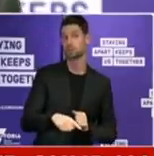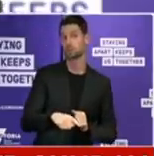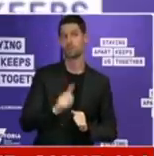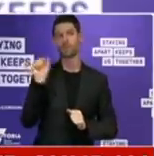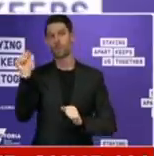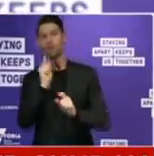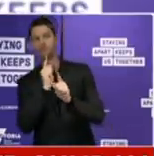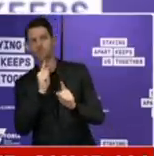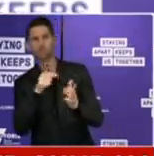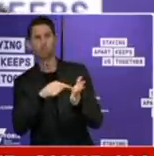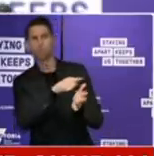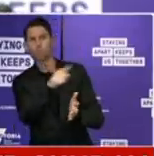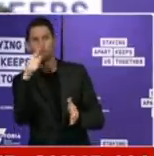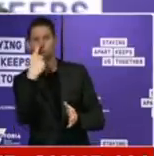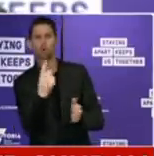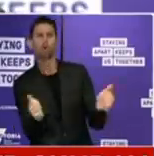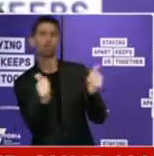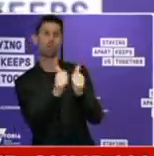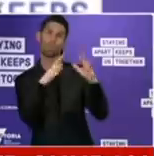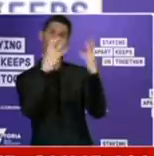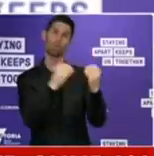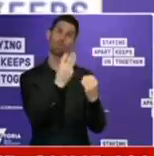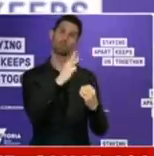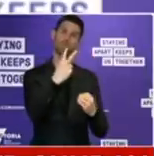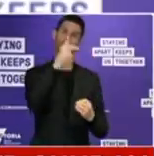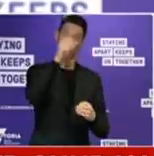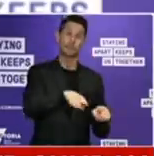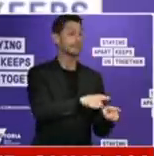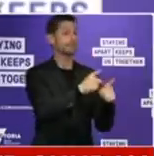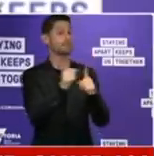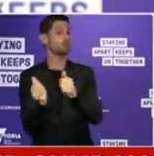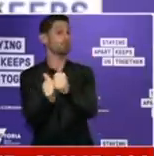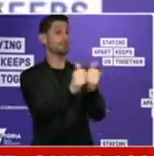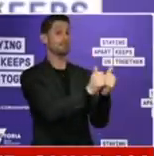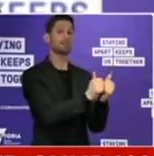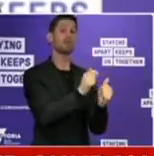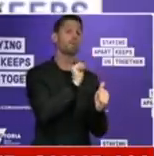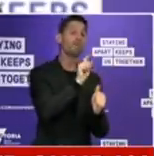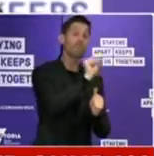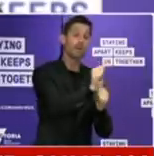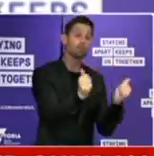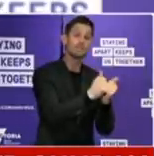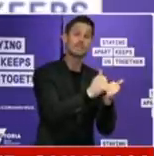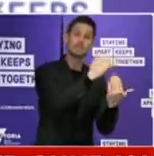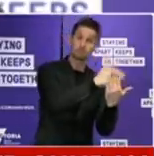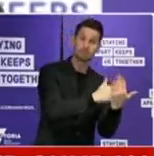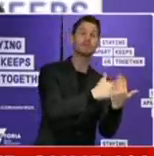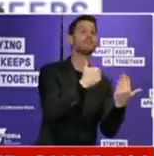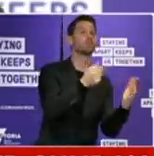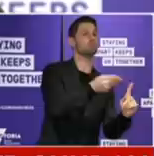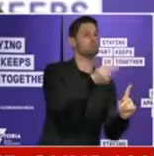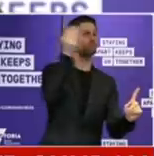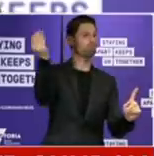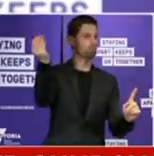the agreements that have been struck, have been lodged for registration